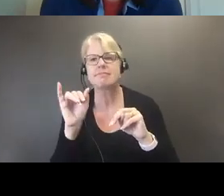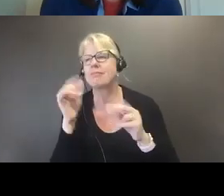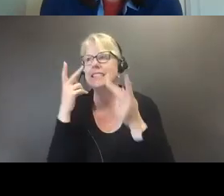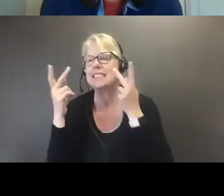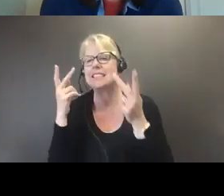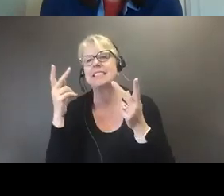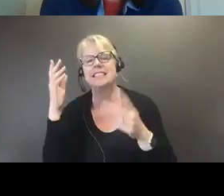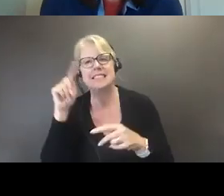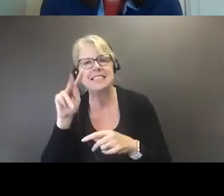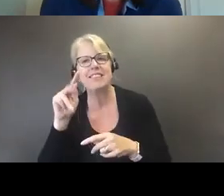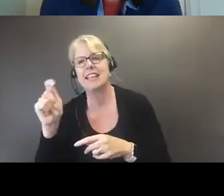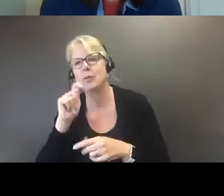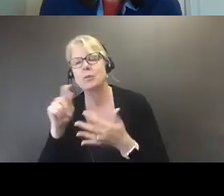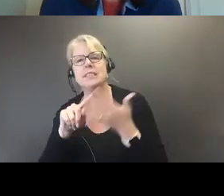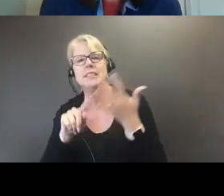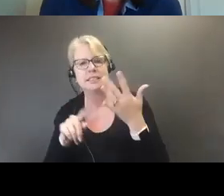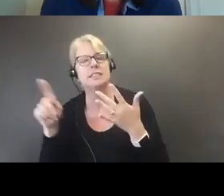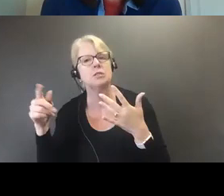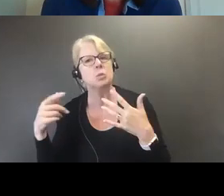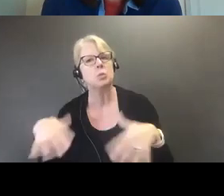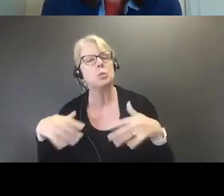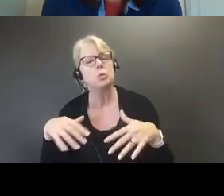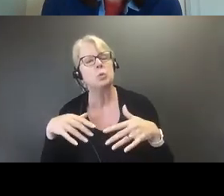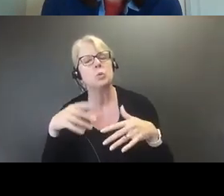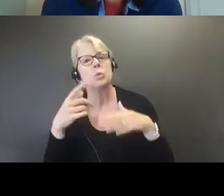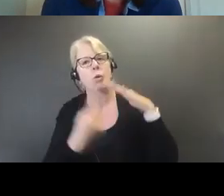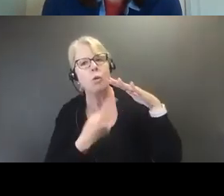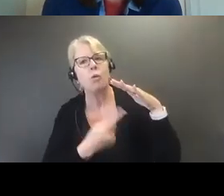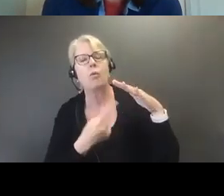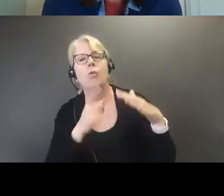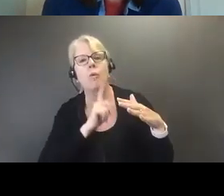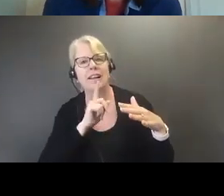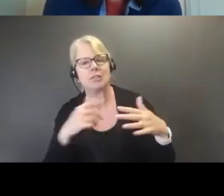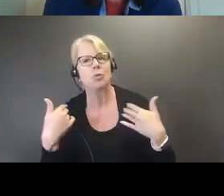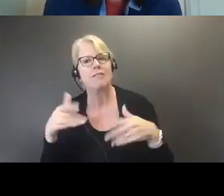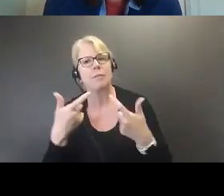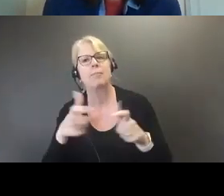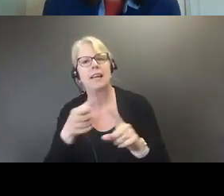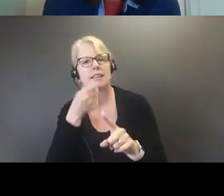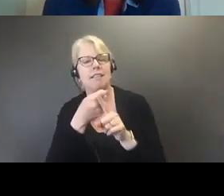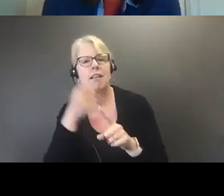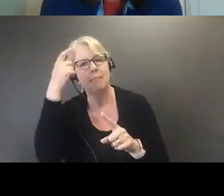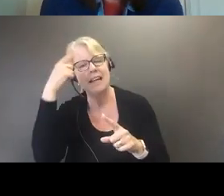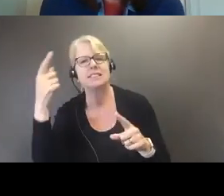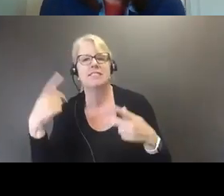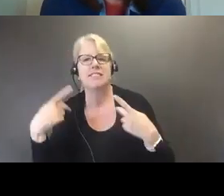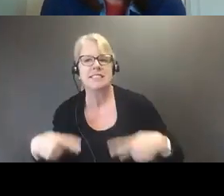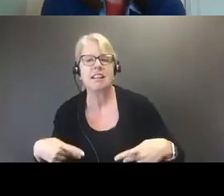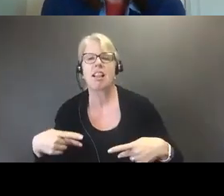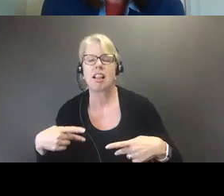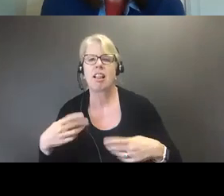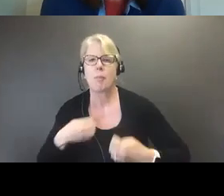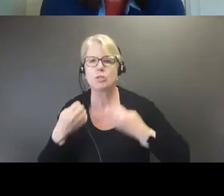that isolation and loneliness have some very detrimental effects on our mental and physical and spiritual and emotional